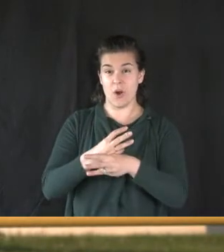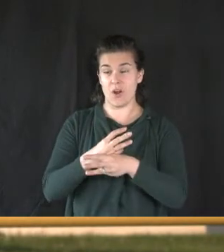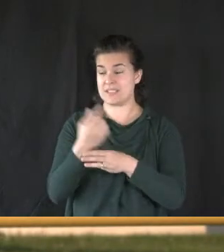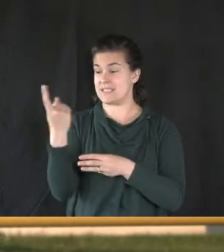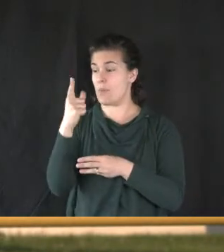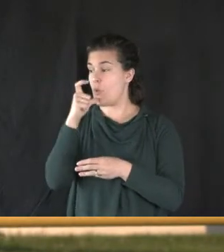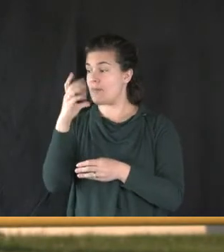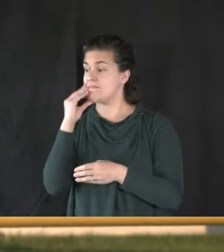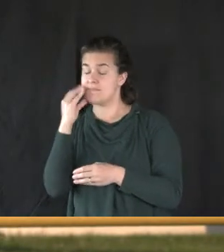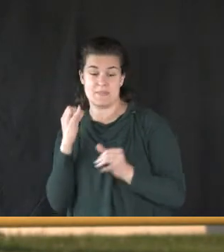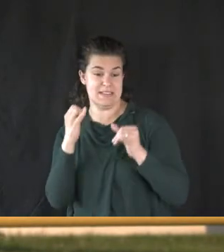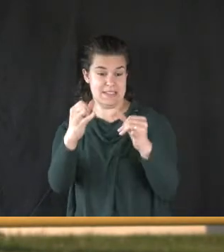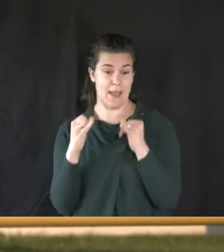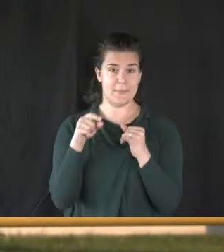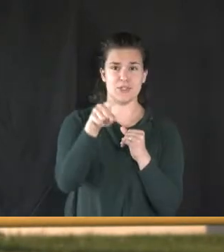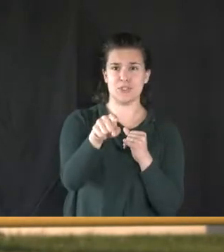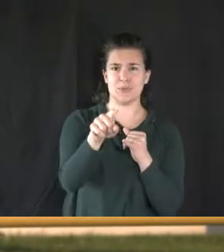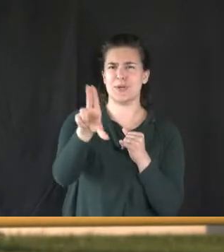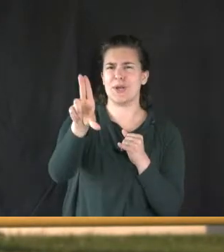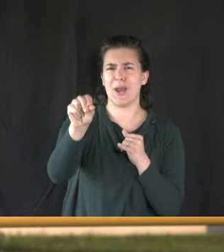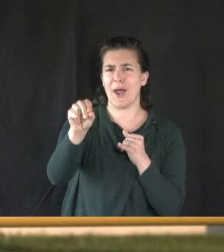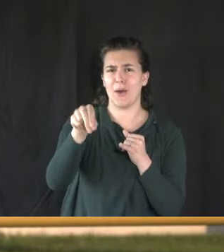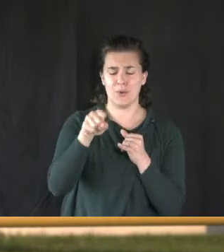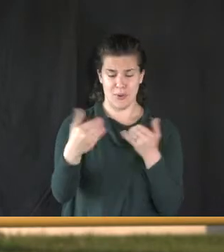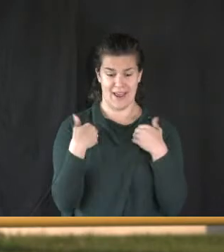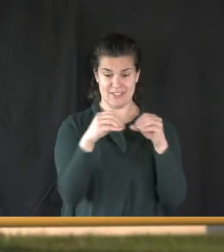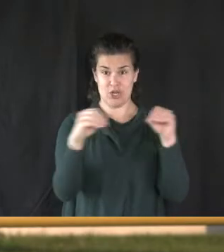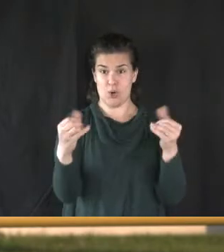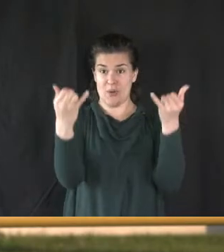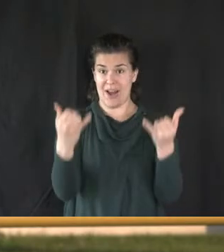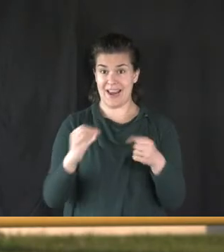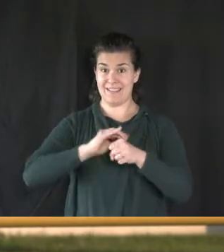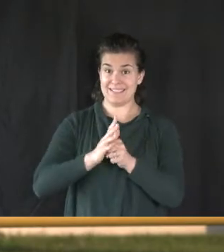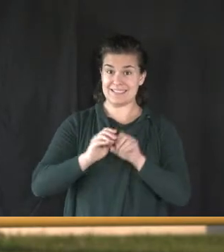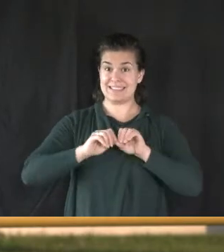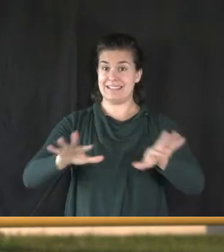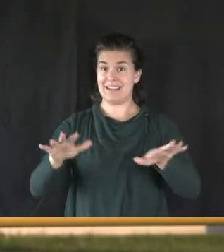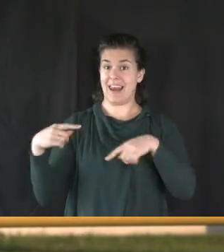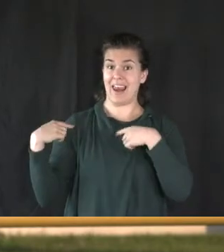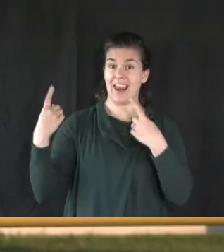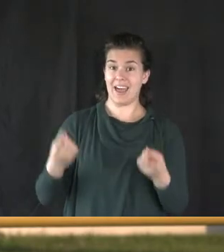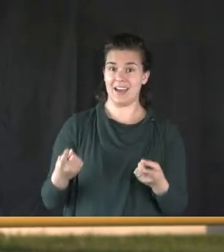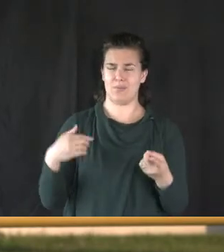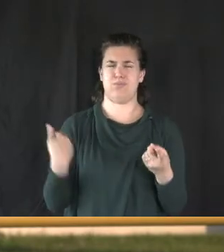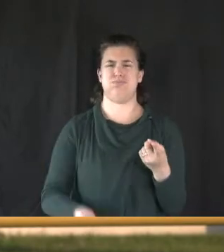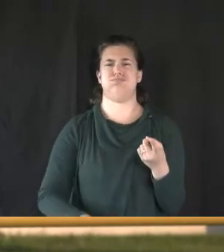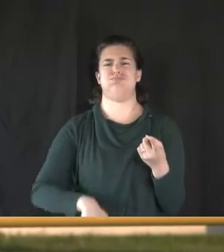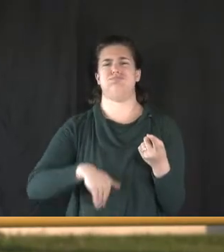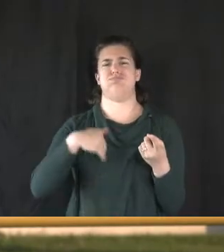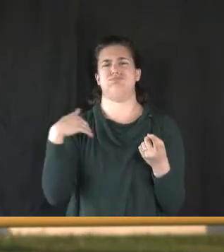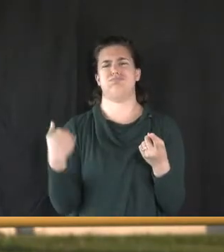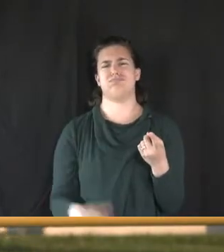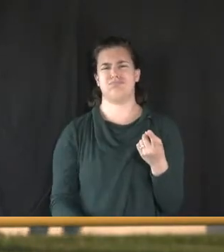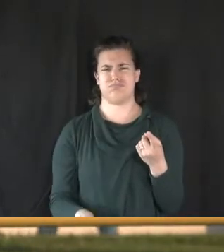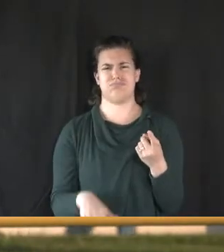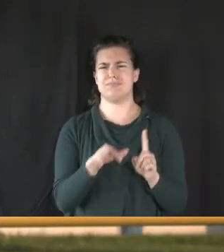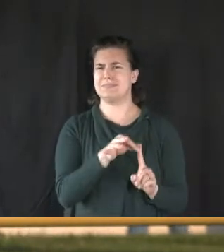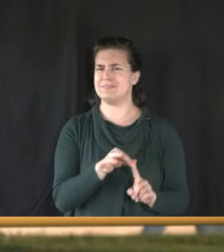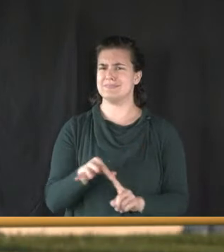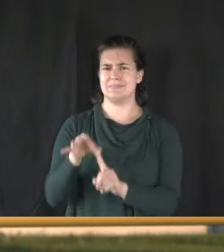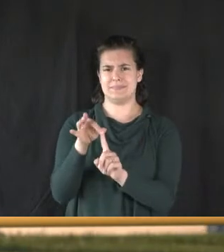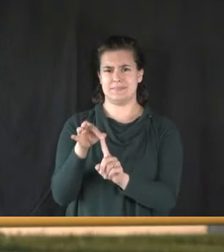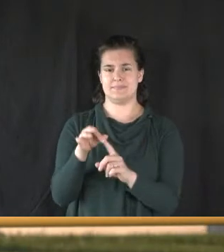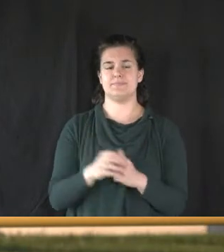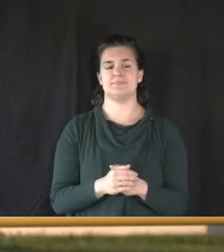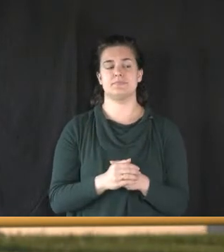through and is getting a degree at this time. I know that for a fact. What defines you is also how you